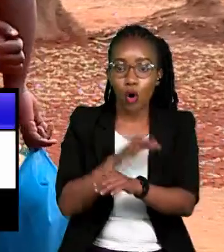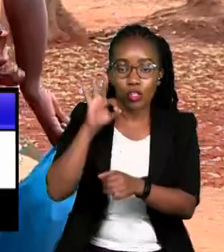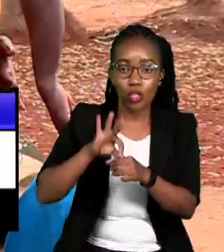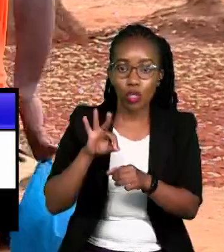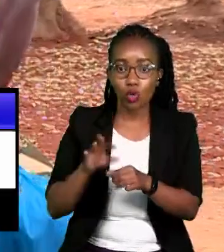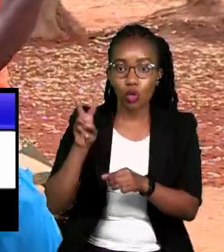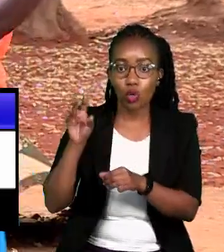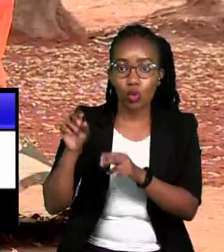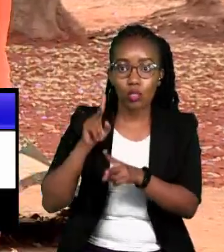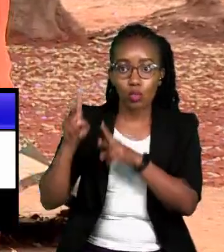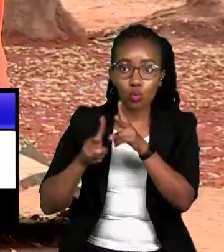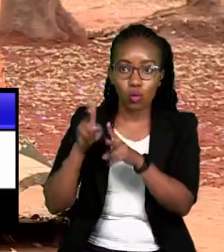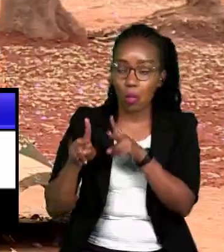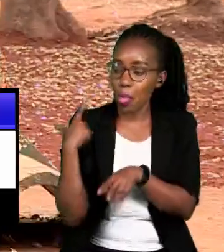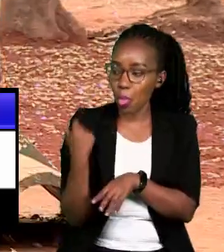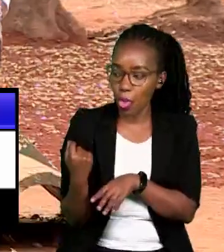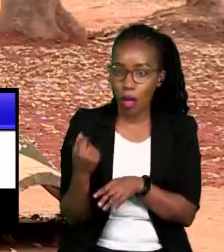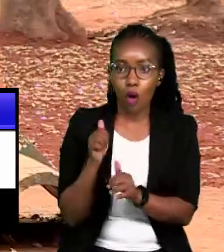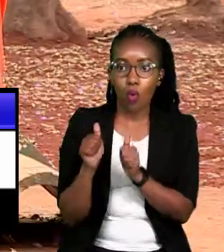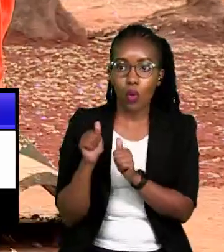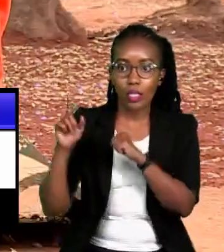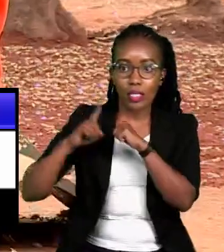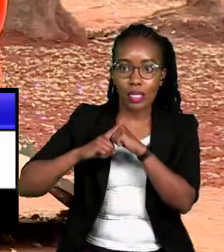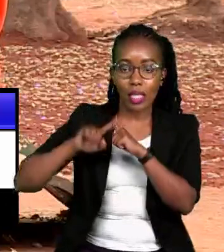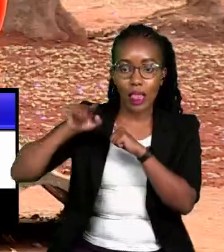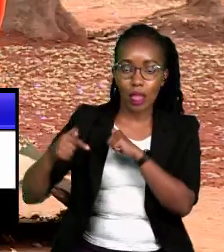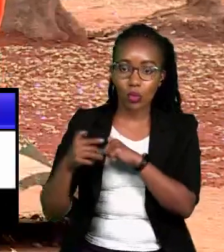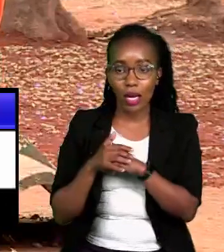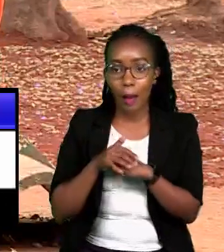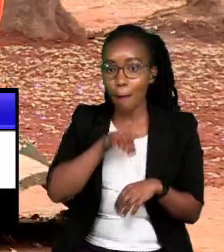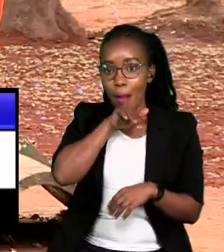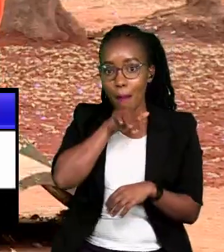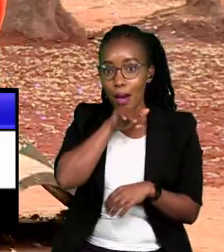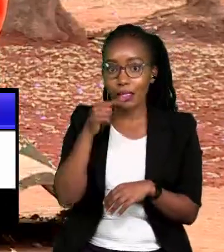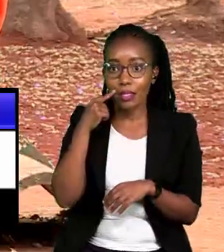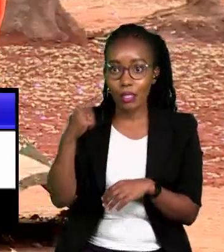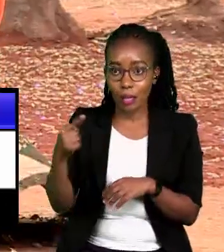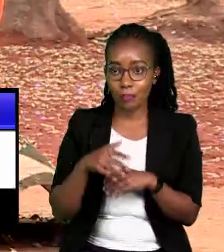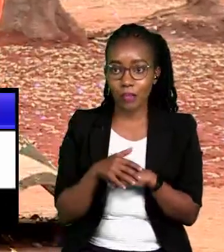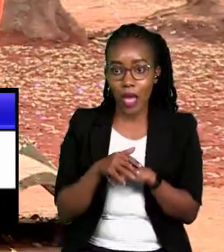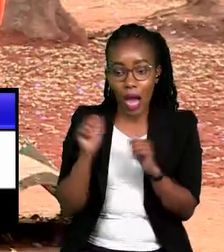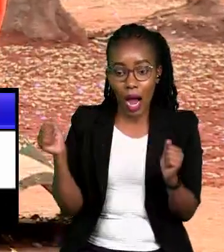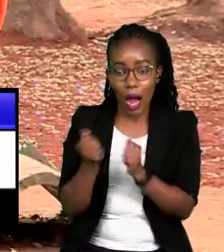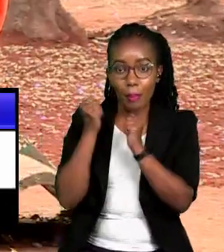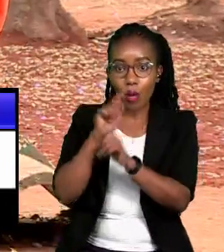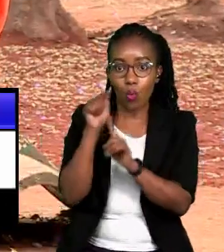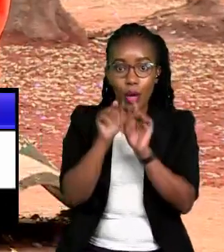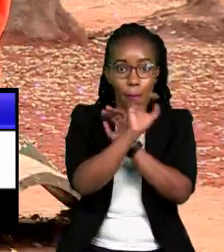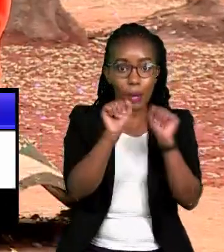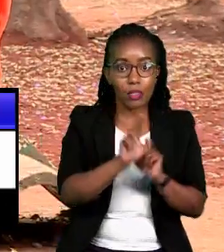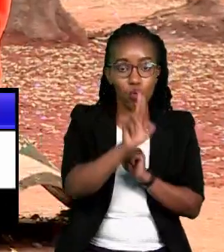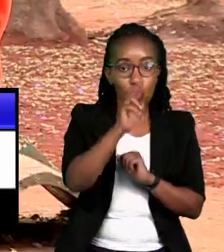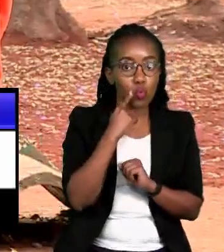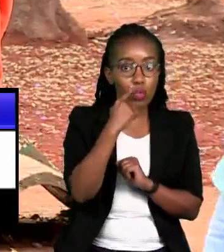general elections, the latest one being the 6K or 6,000 deal by Raila Odinga, which comes at a time when President Uhuru Kenyatta has made it